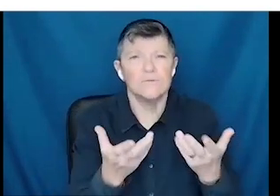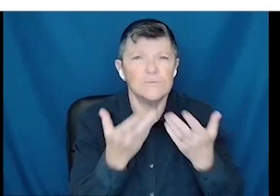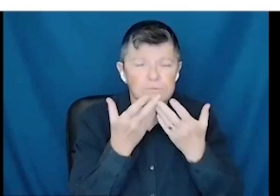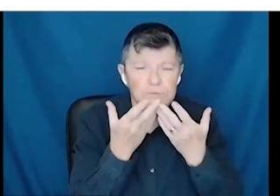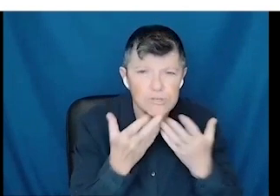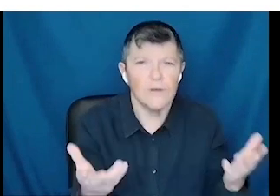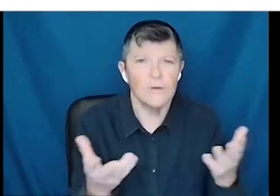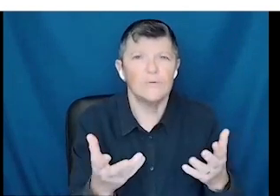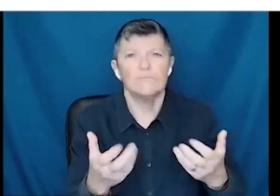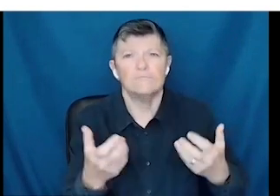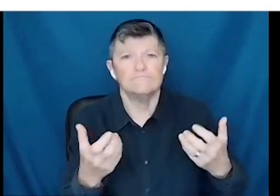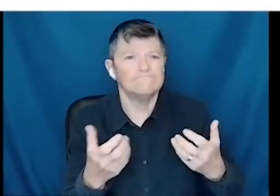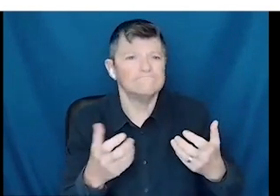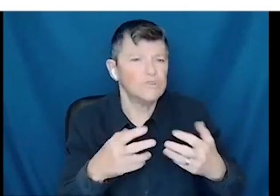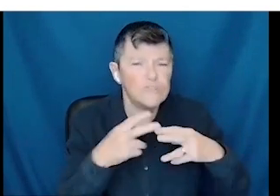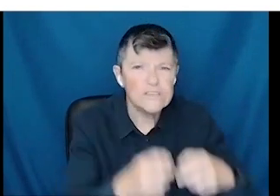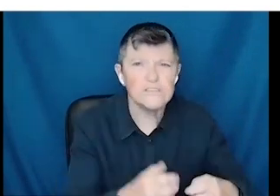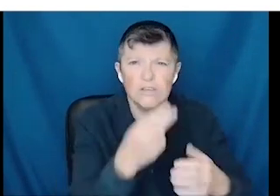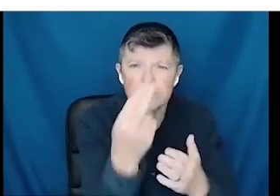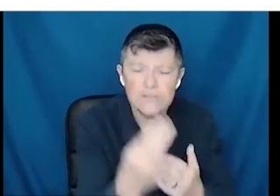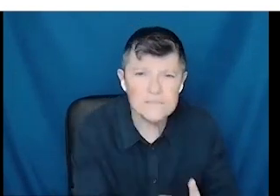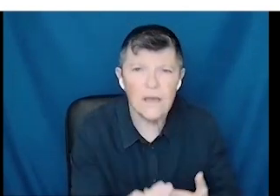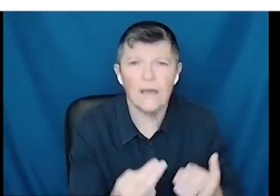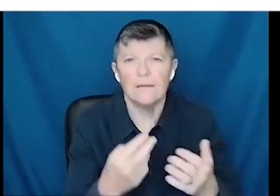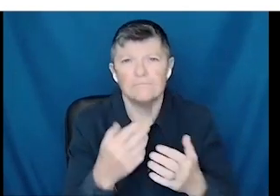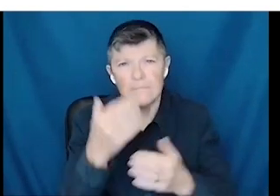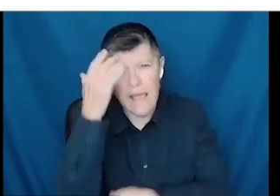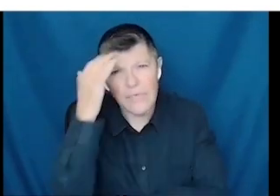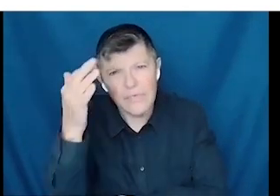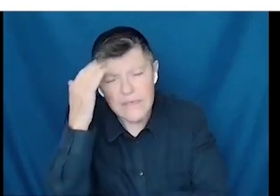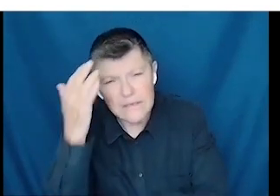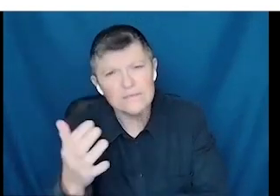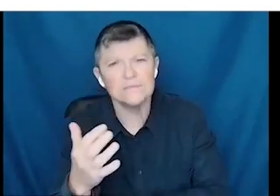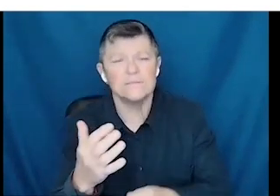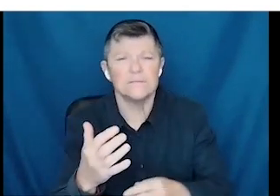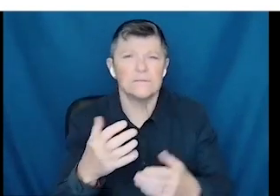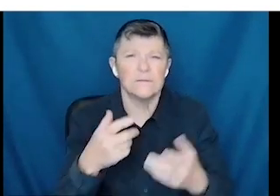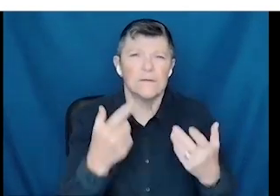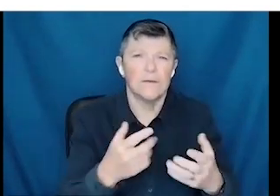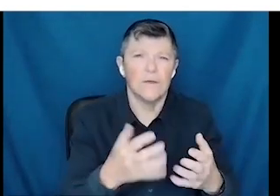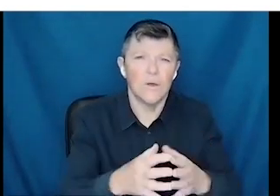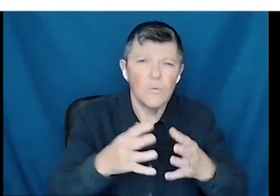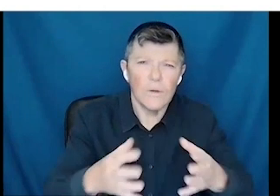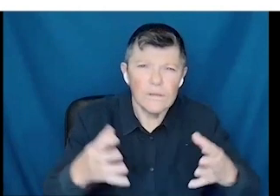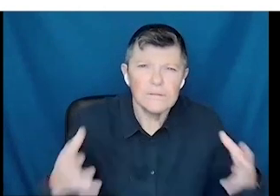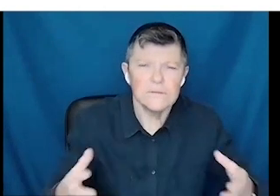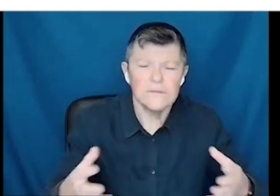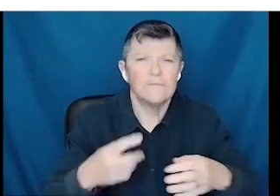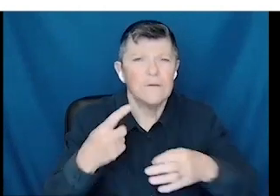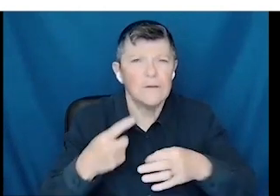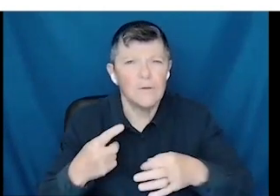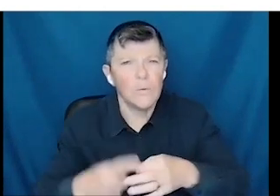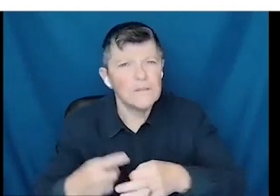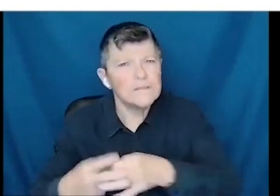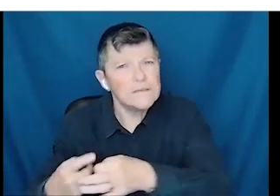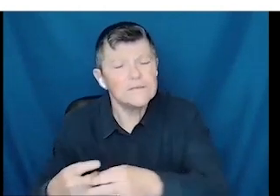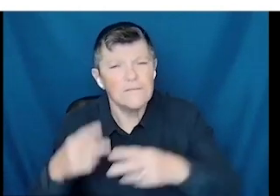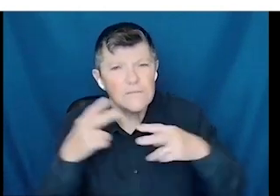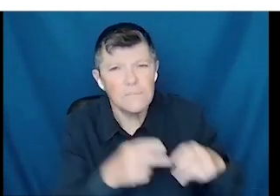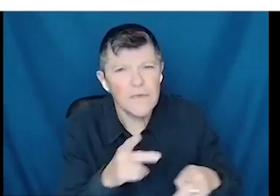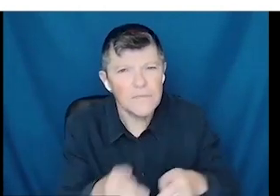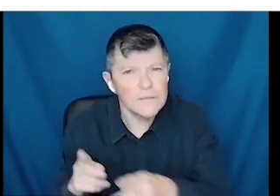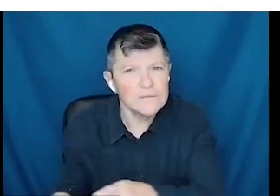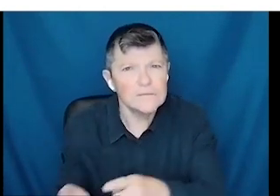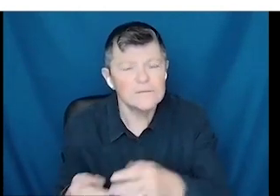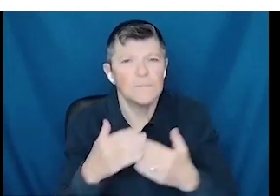research ethics, qualitative and quantitative methods, participatory and more creative approaches,